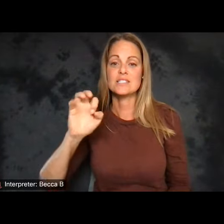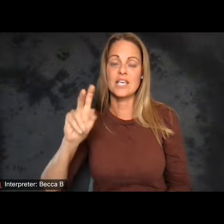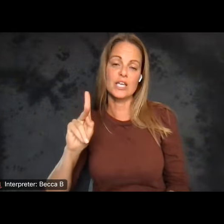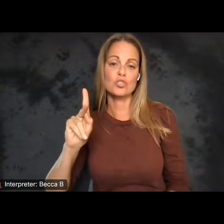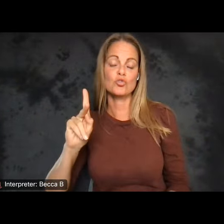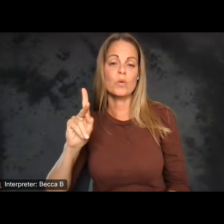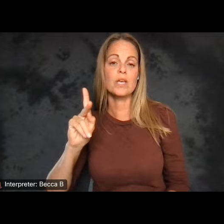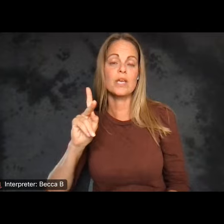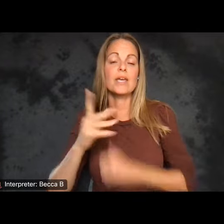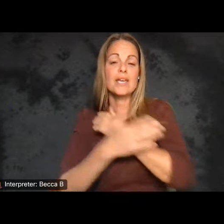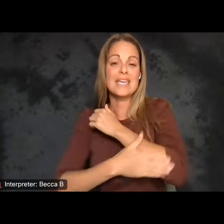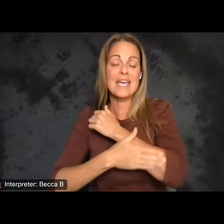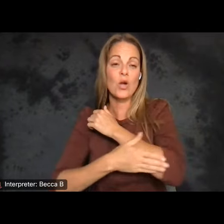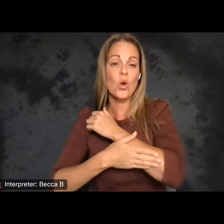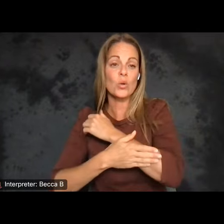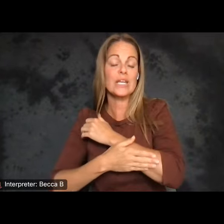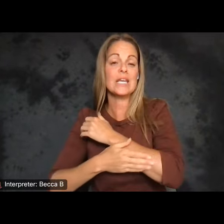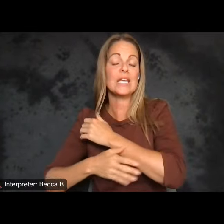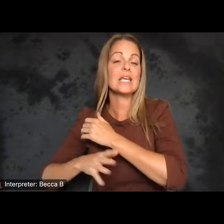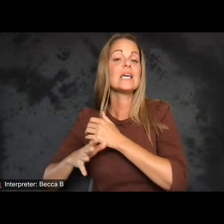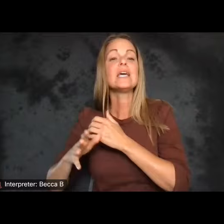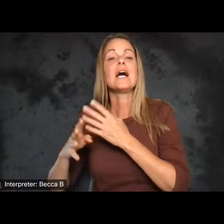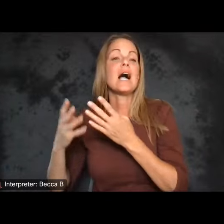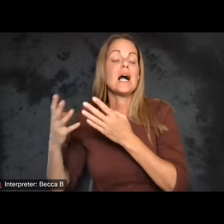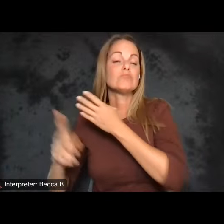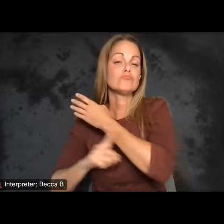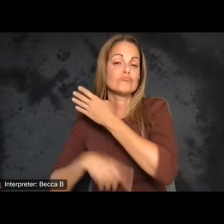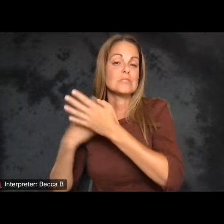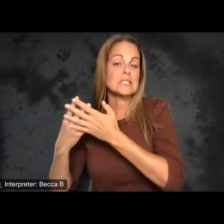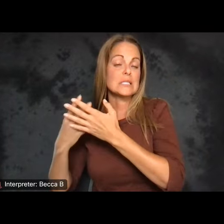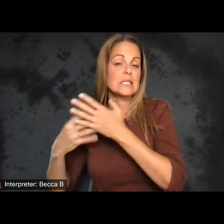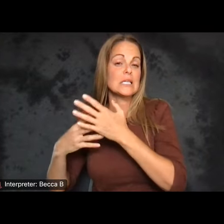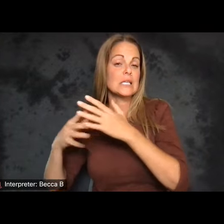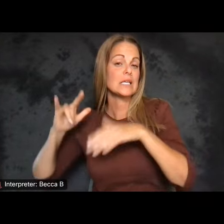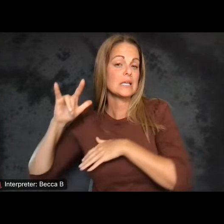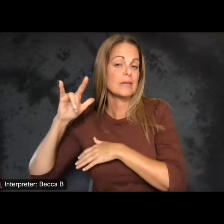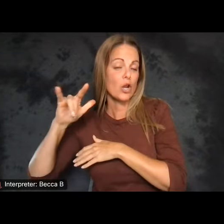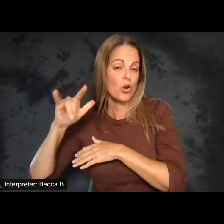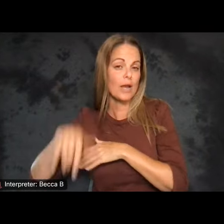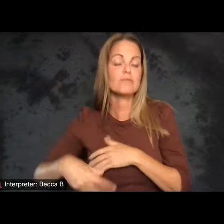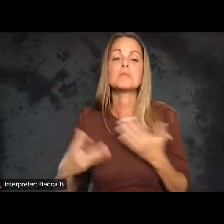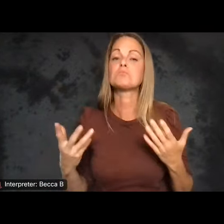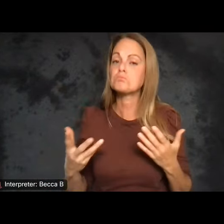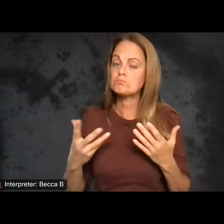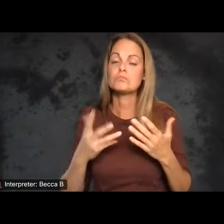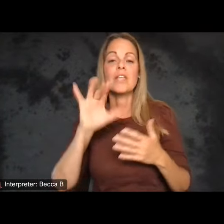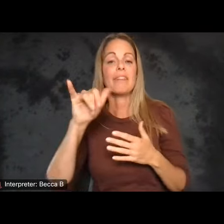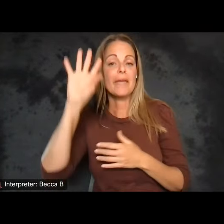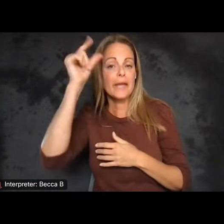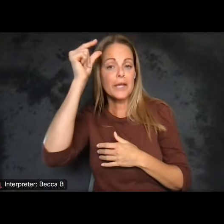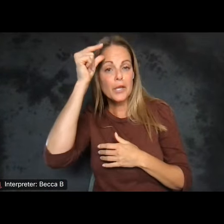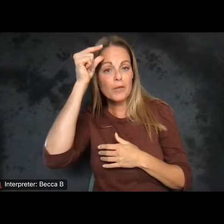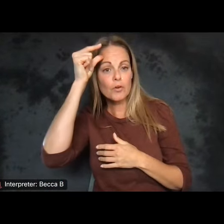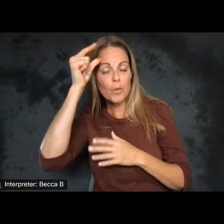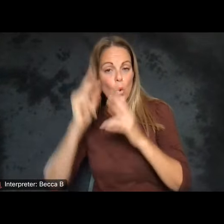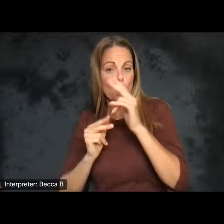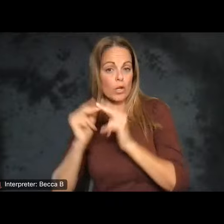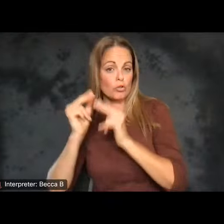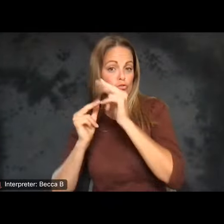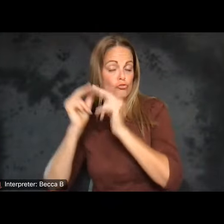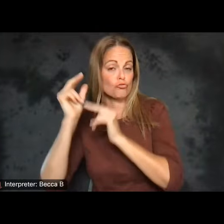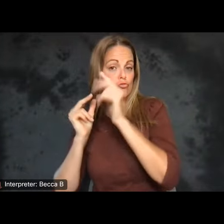detainee transport aircraft. And pursuant to those preliminary discussions, that Sedgwick County government would construct that facility, so